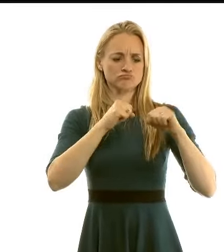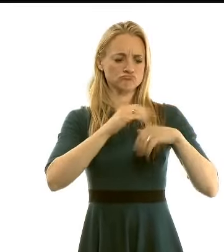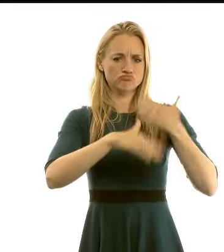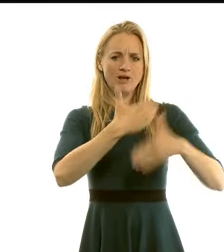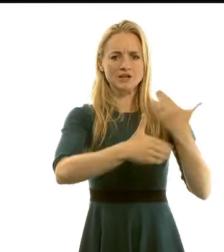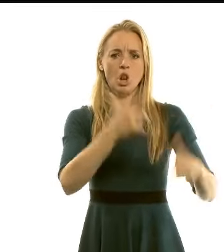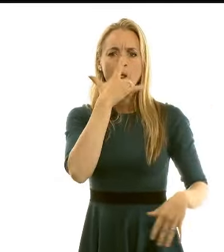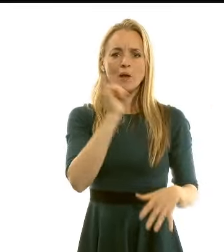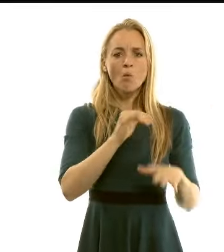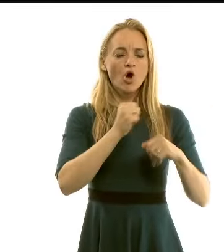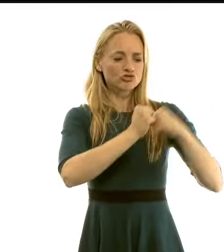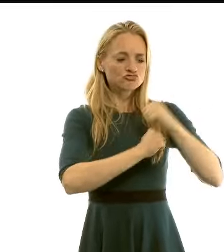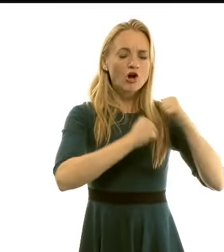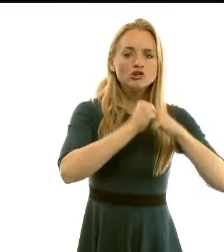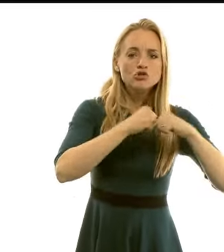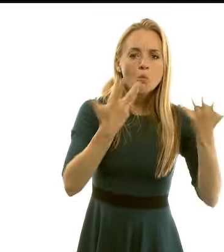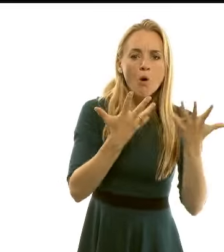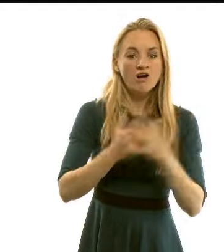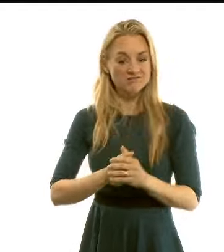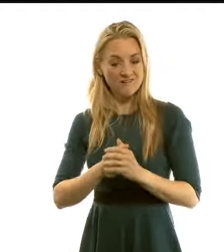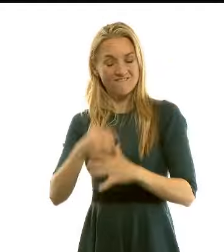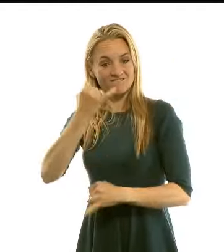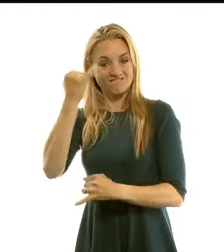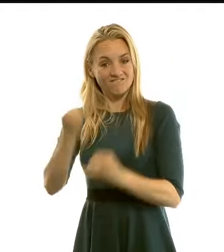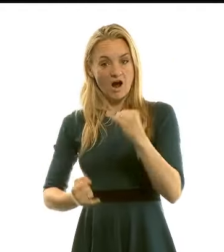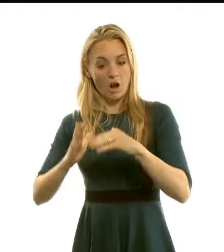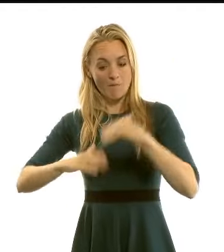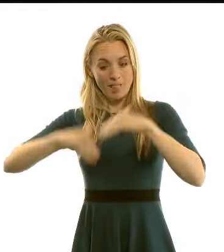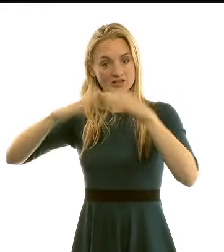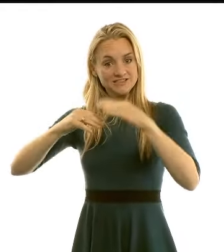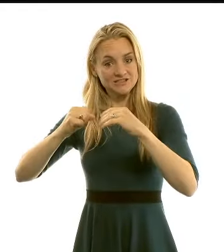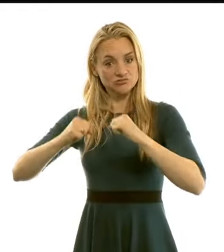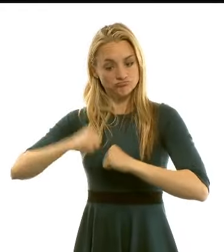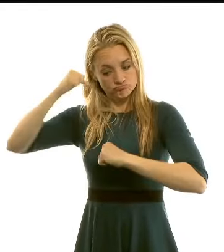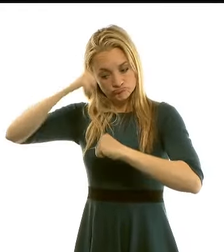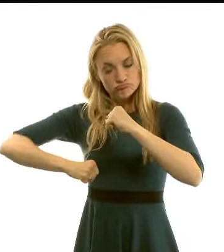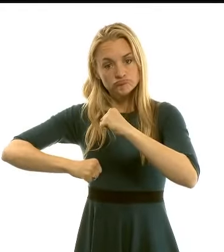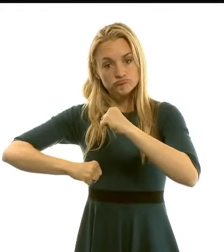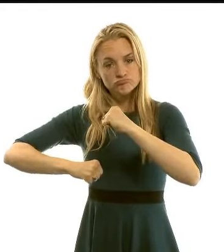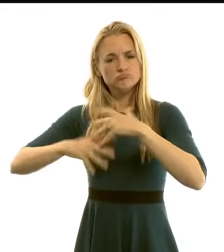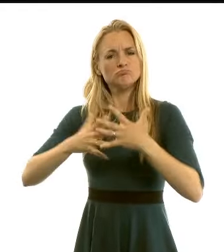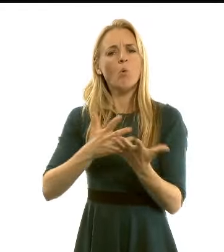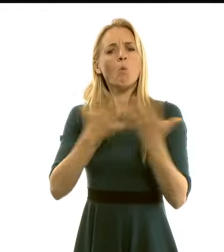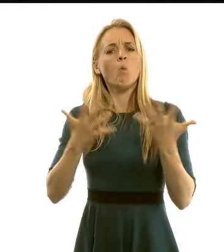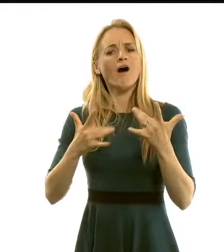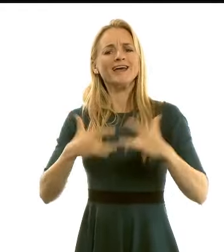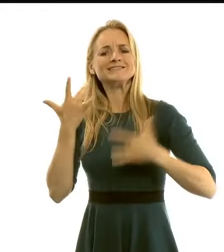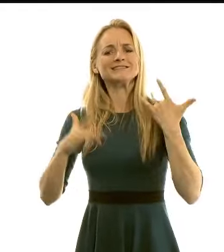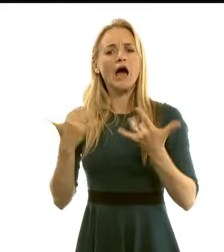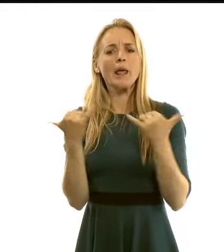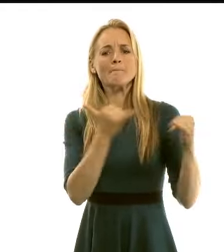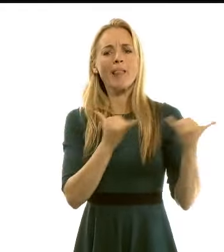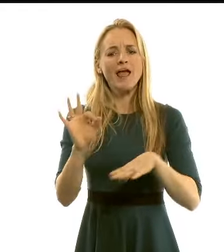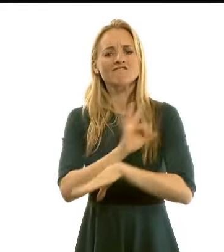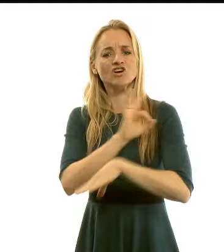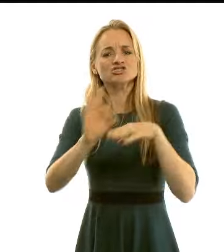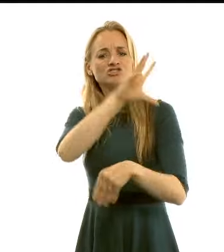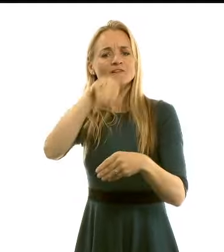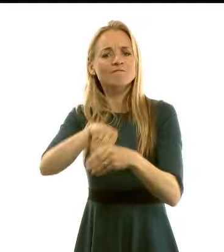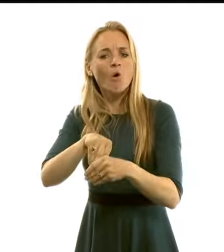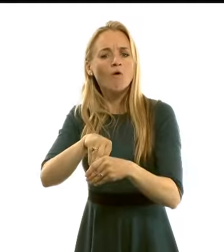build? What are the exciting interactive play functions? Overall, collaboration is very important when you're building with LEGO